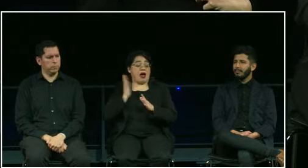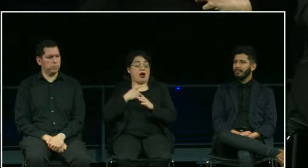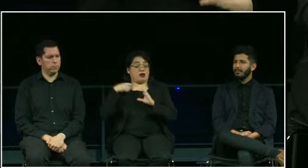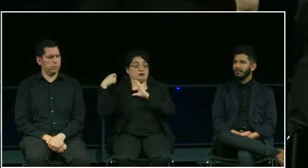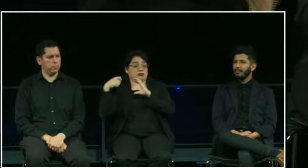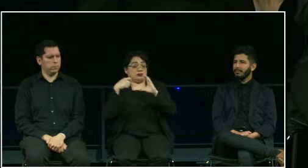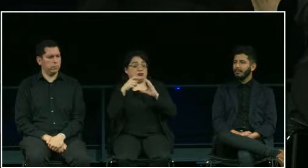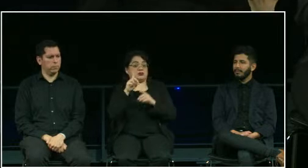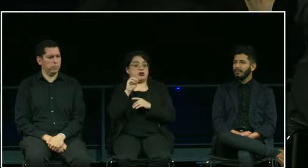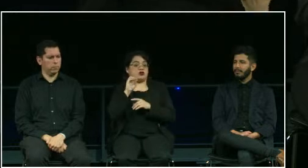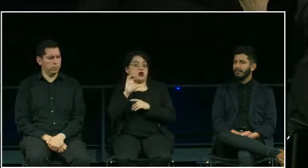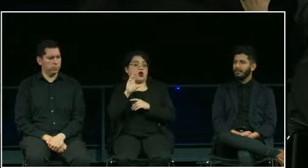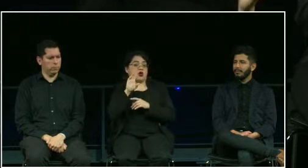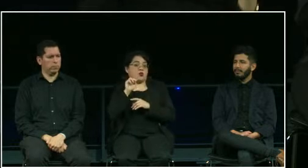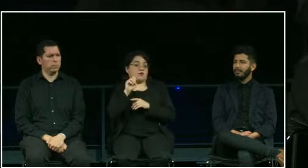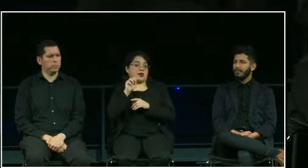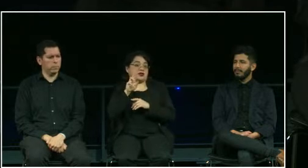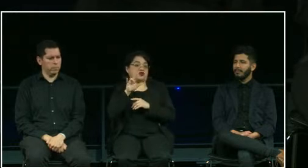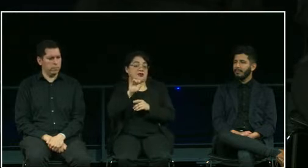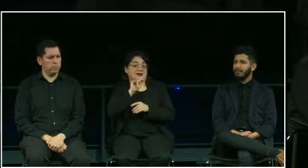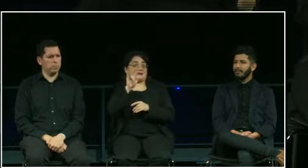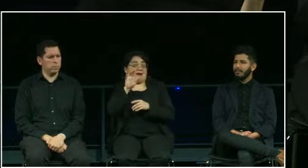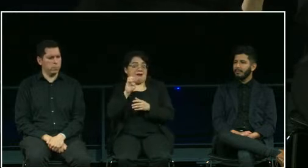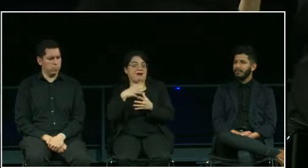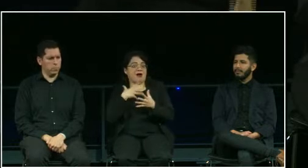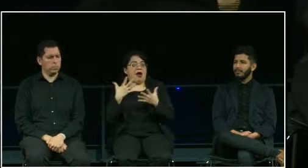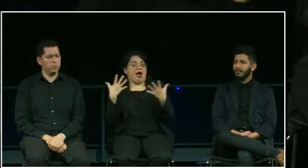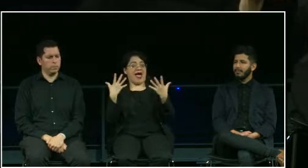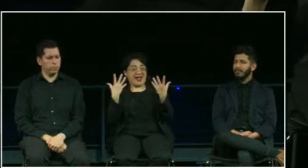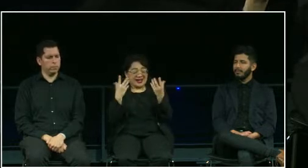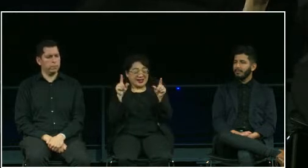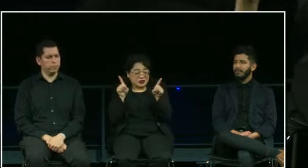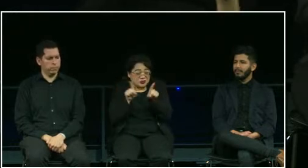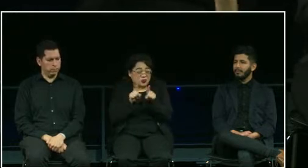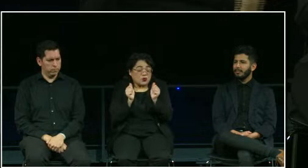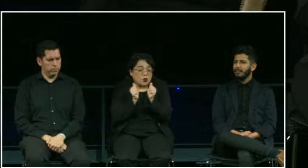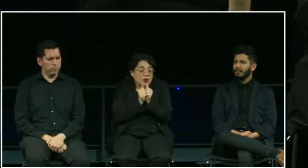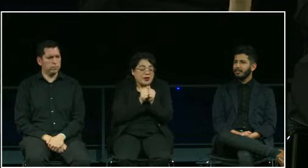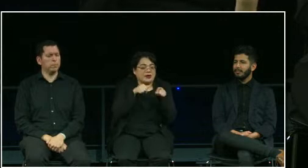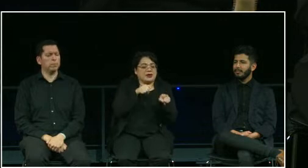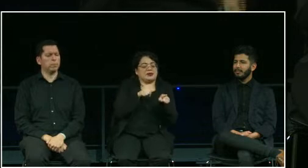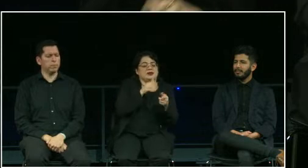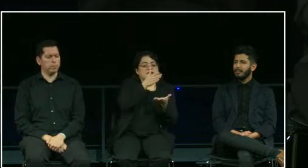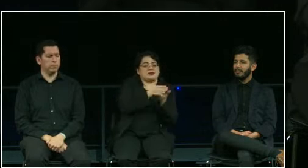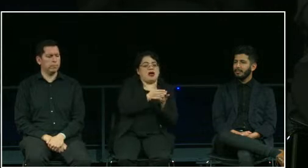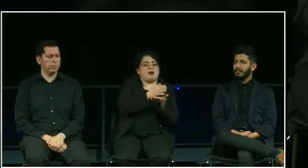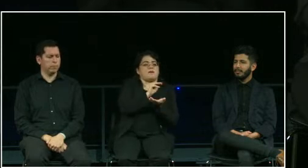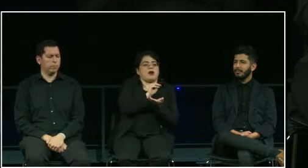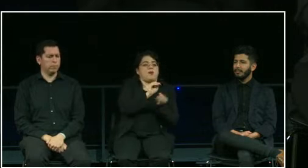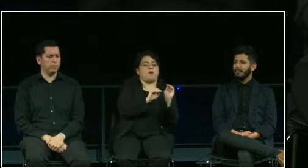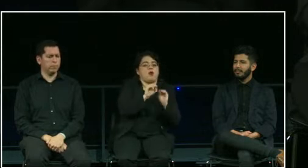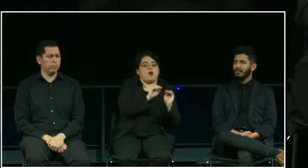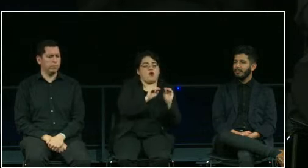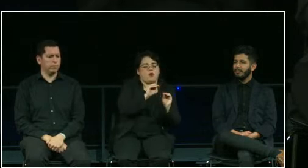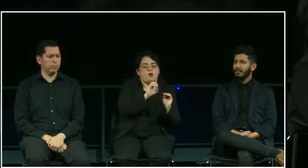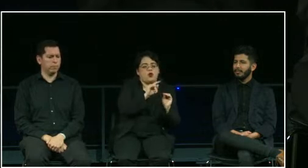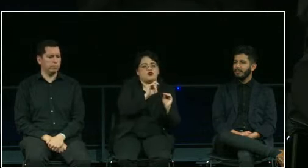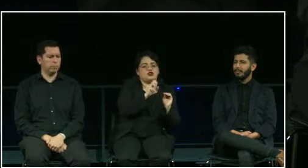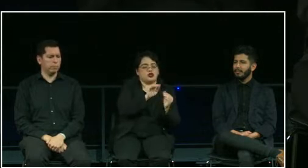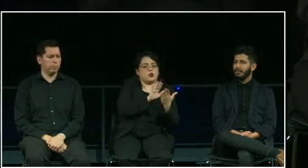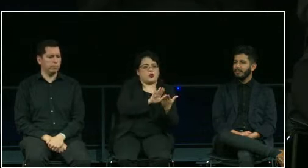That was hard to kind of comp, because it was really its own thing.